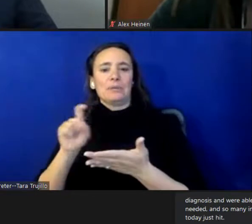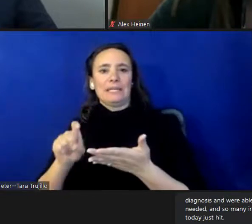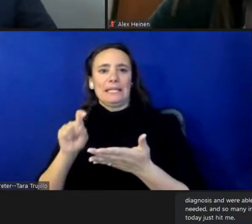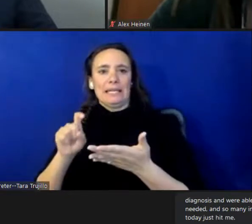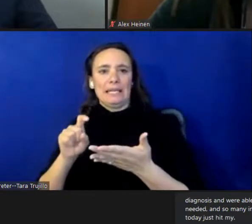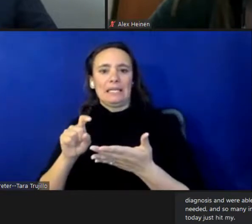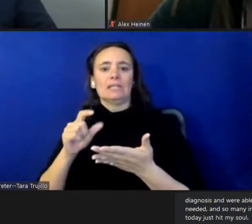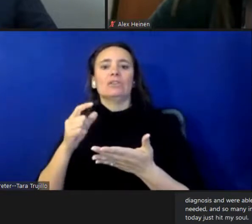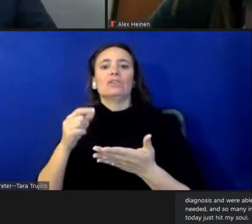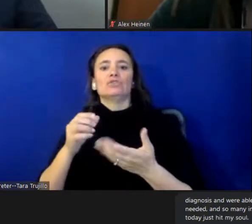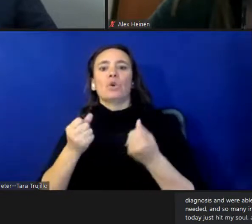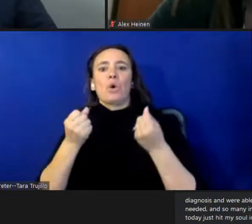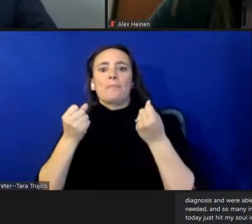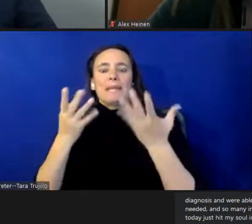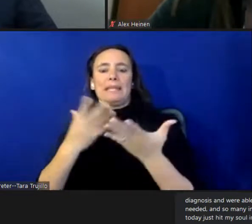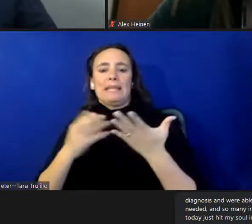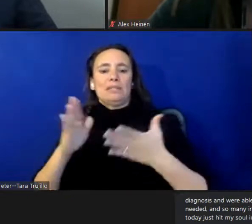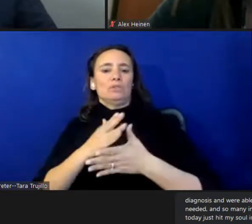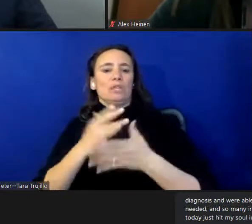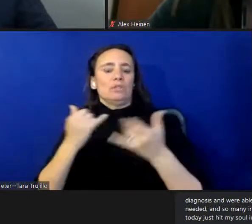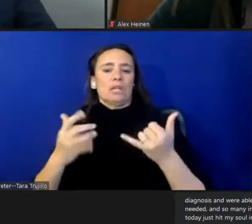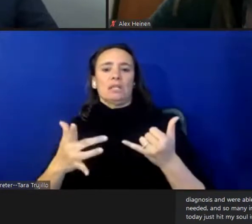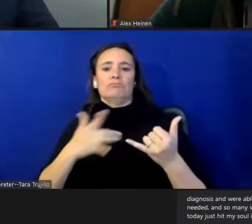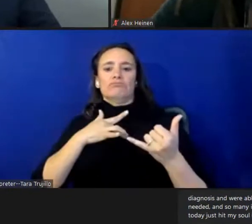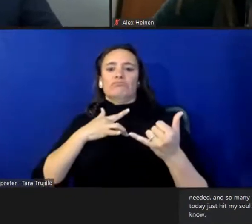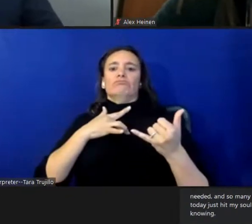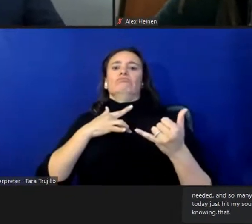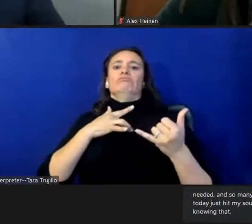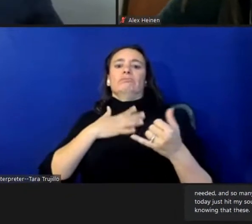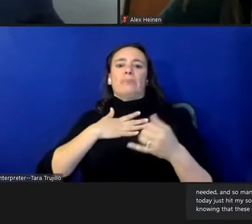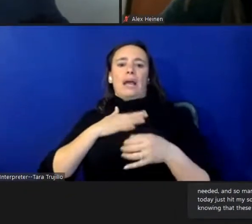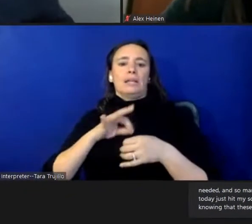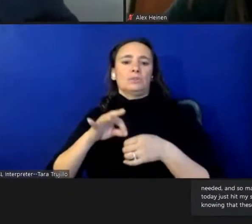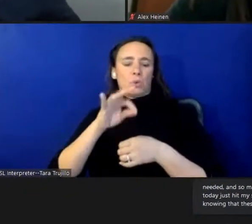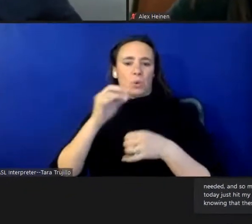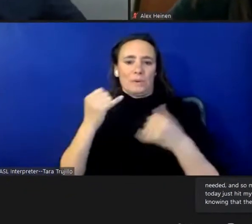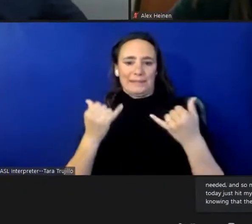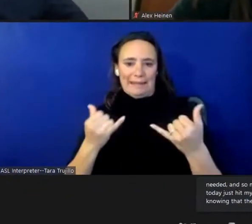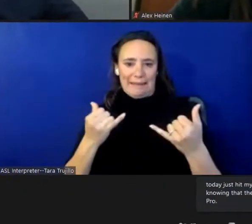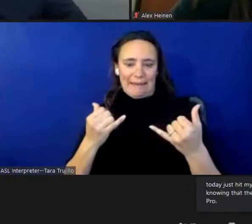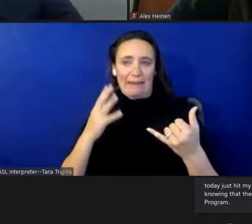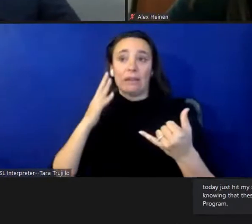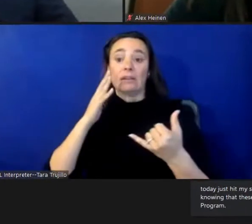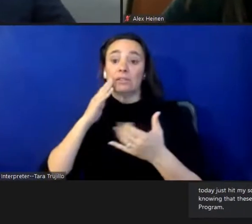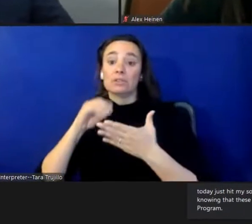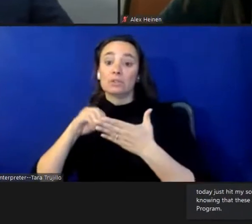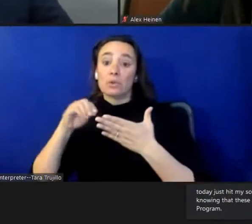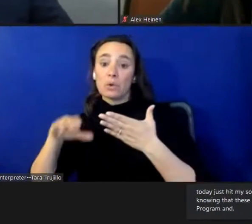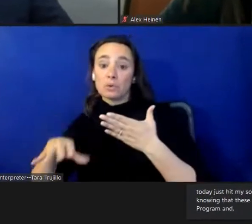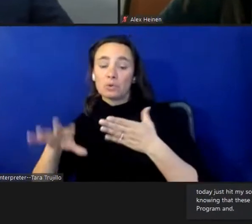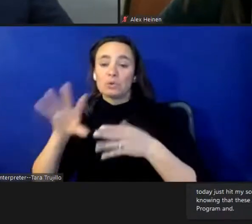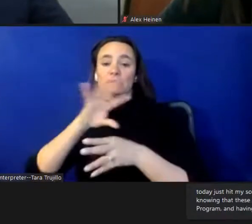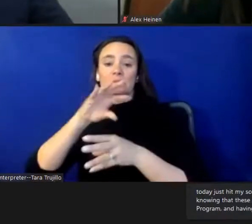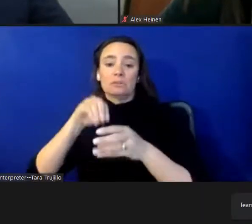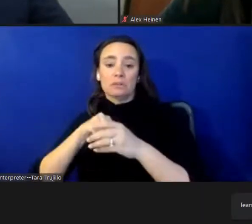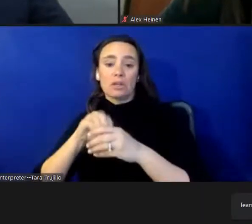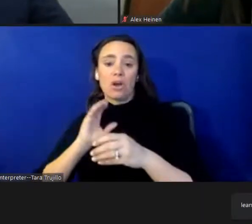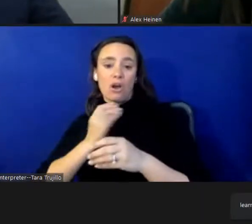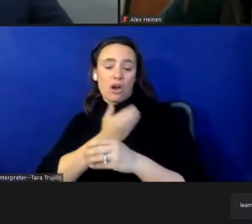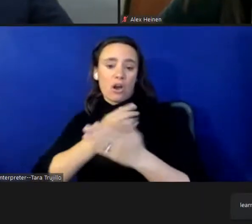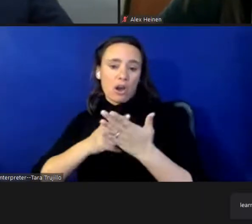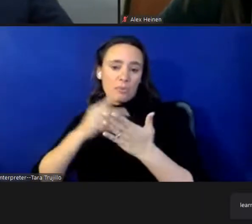my soul in hearing that. And then knowing that these students that are in this program and having them learn from